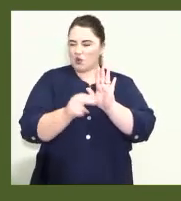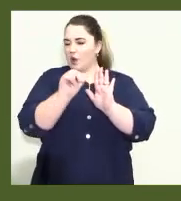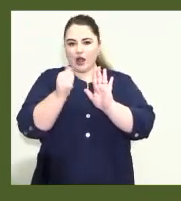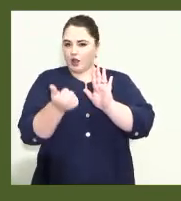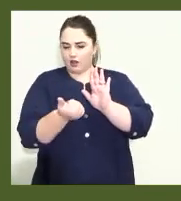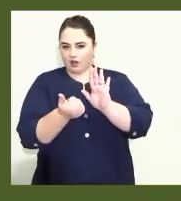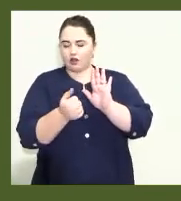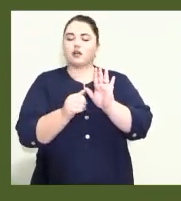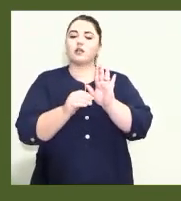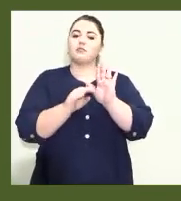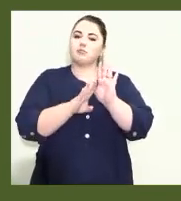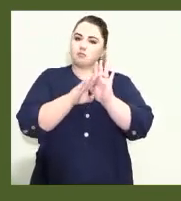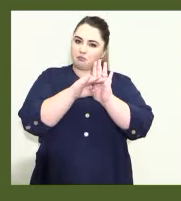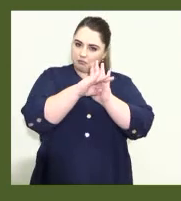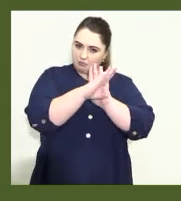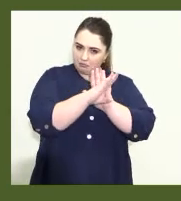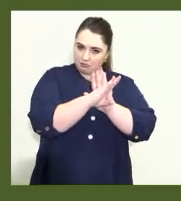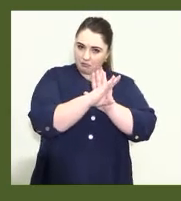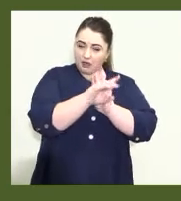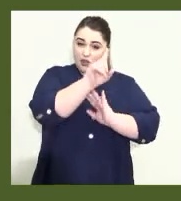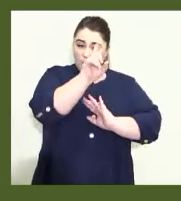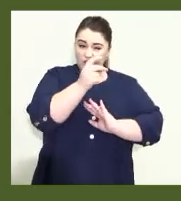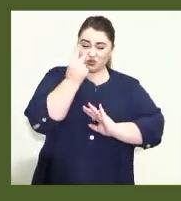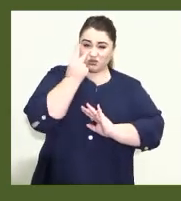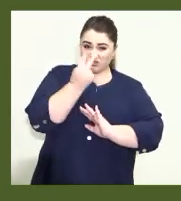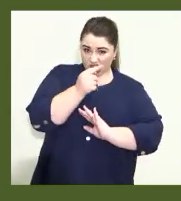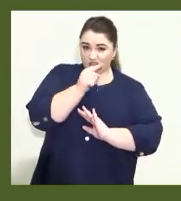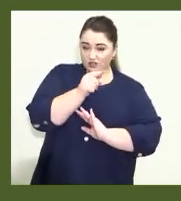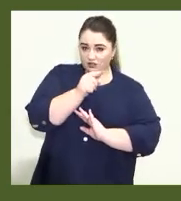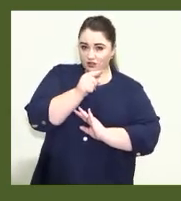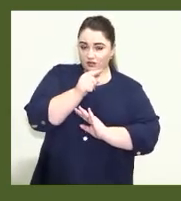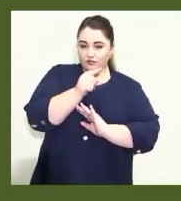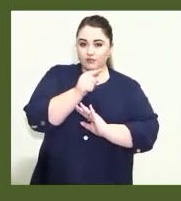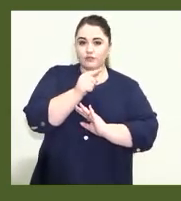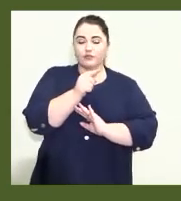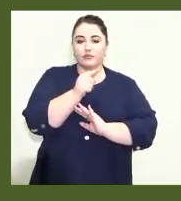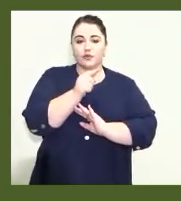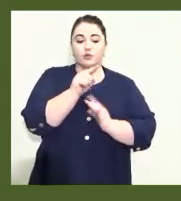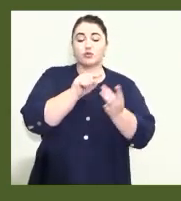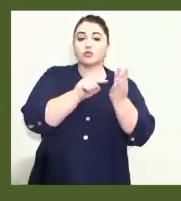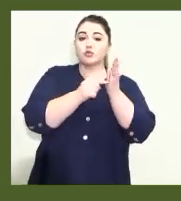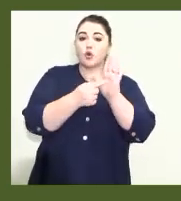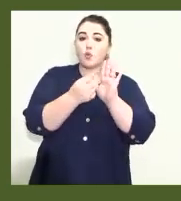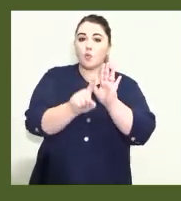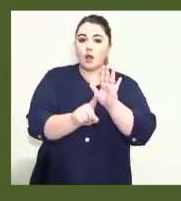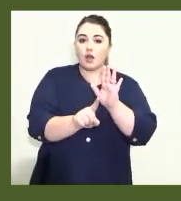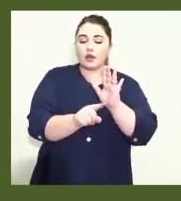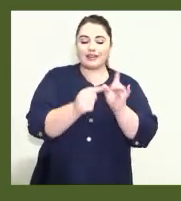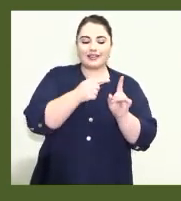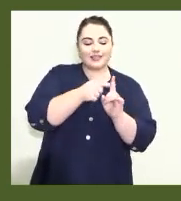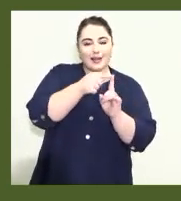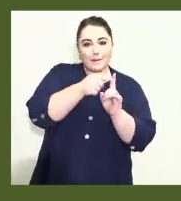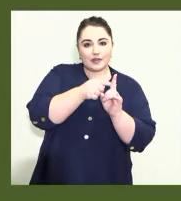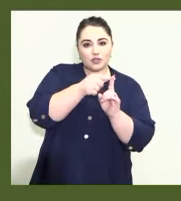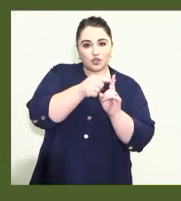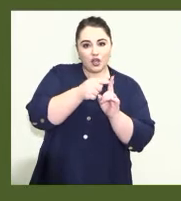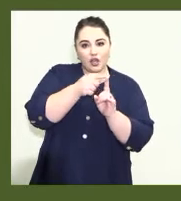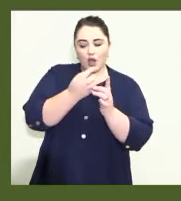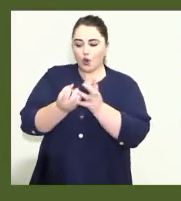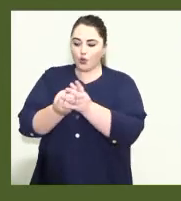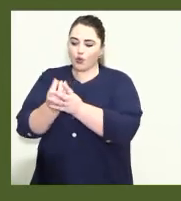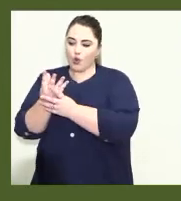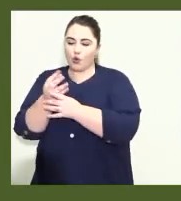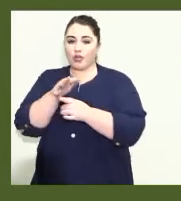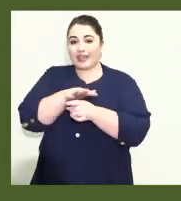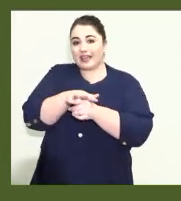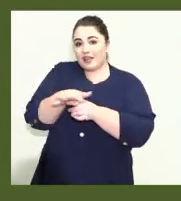that. A line graph, it's on a question we've seen before. To indicate the influence of what? Of temperature